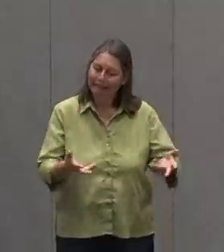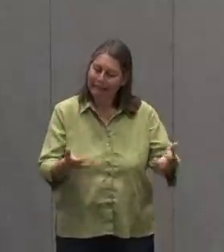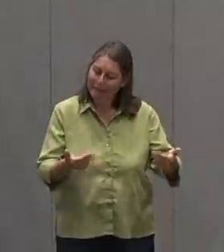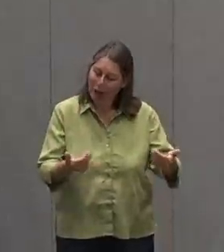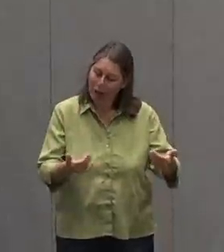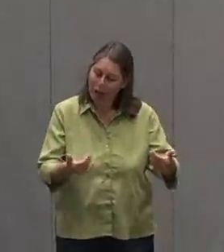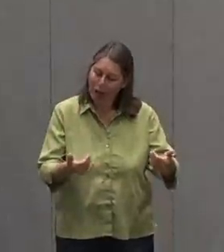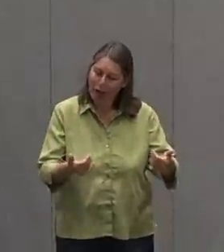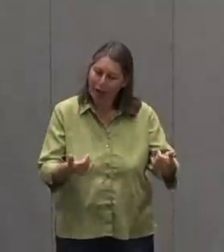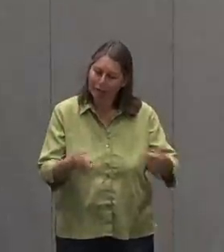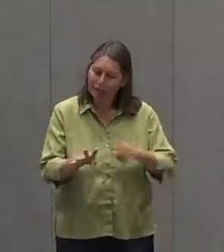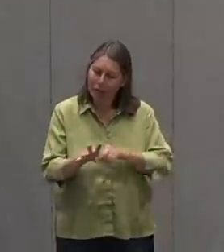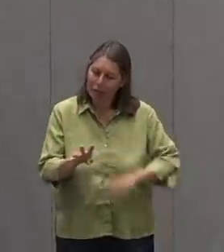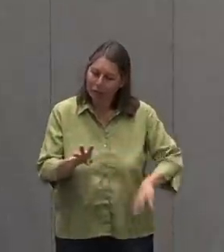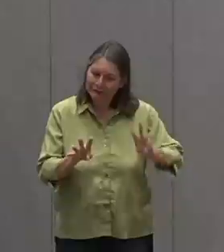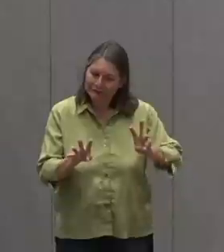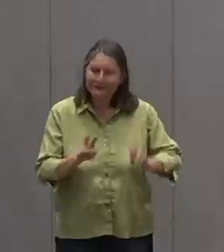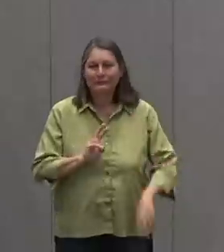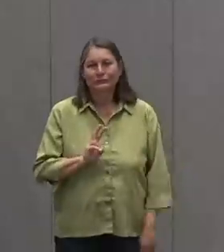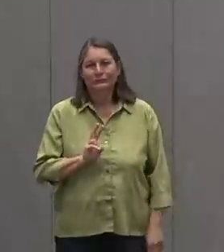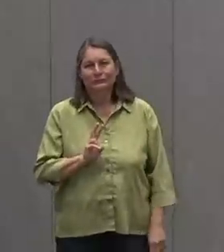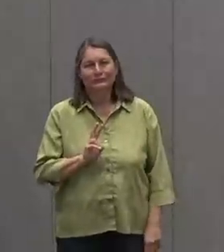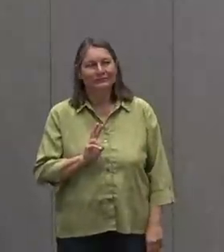on, 4 through 6. 2.